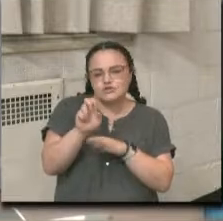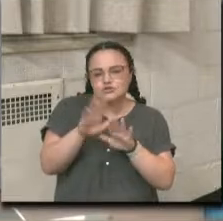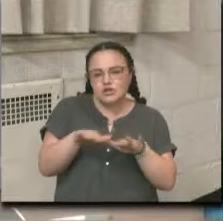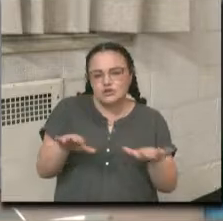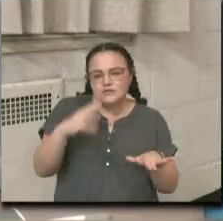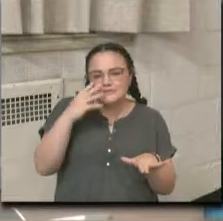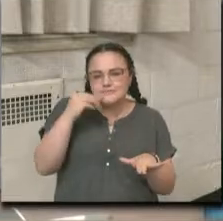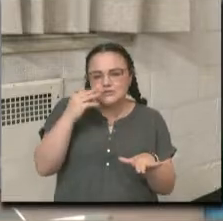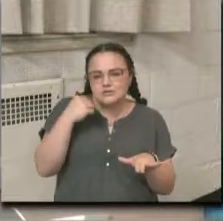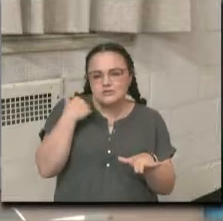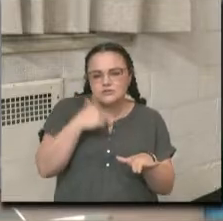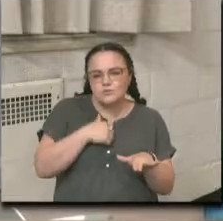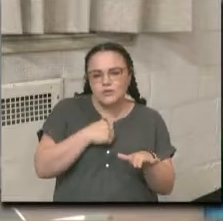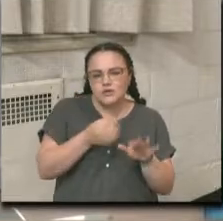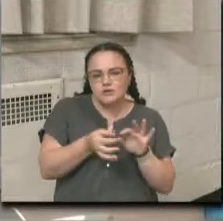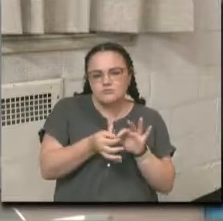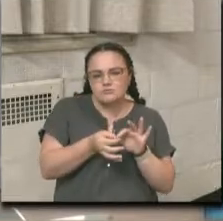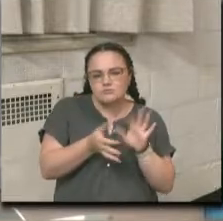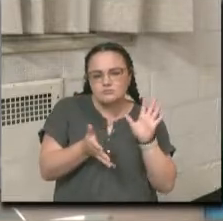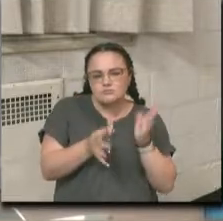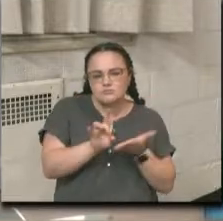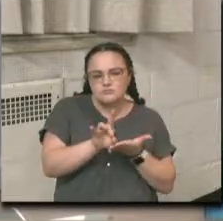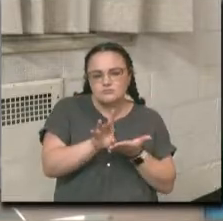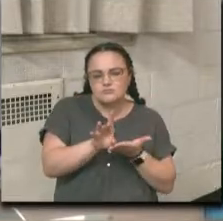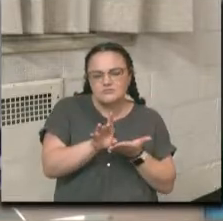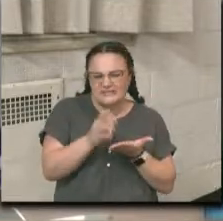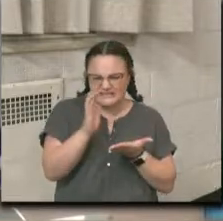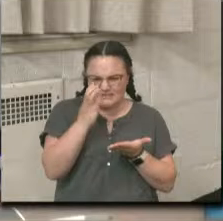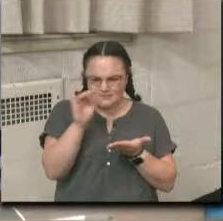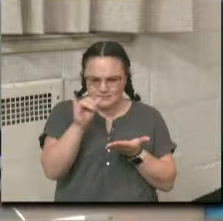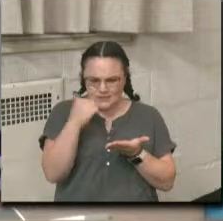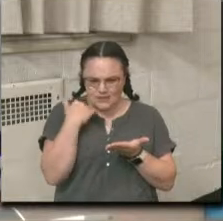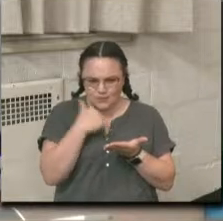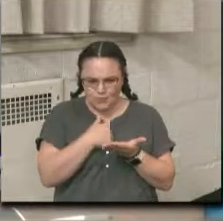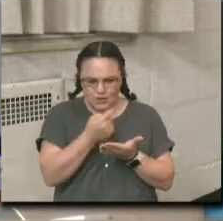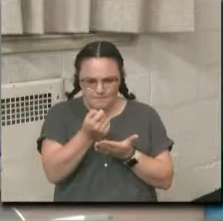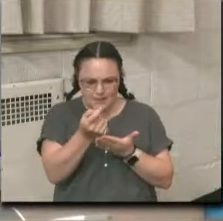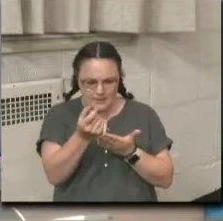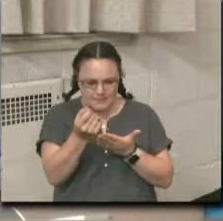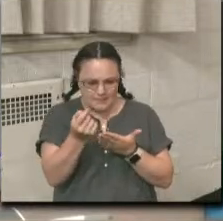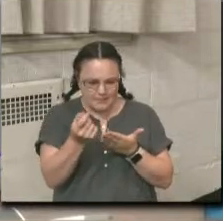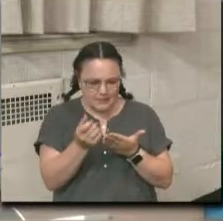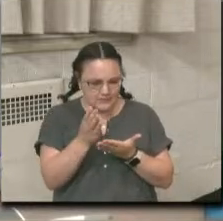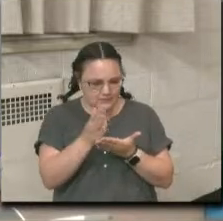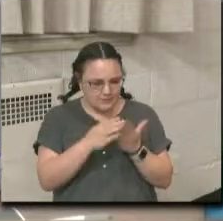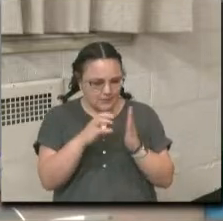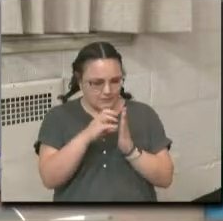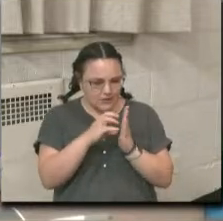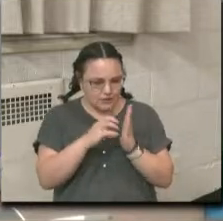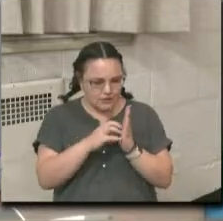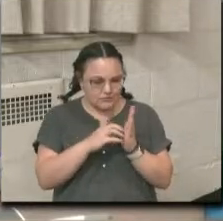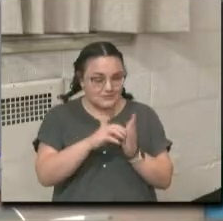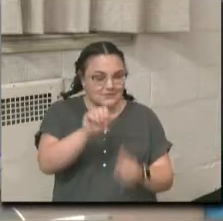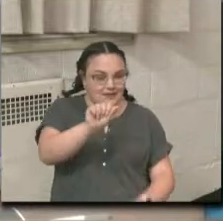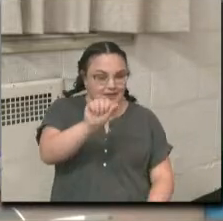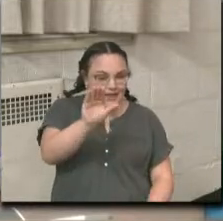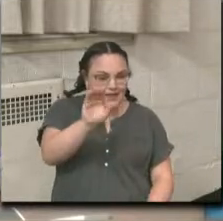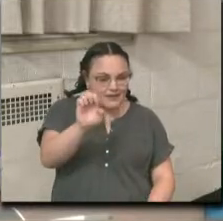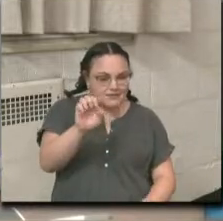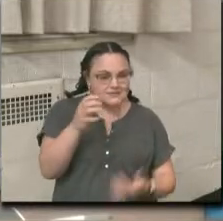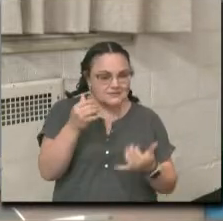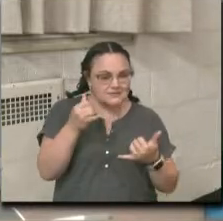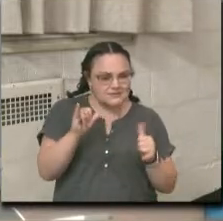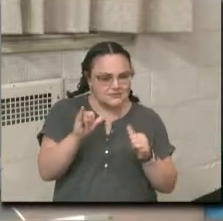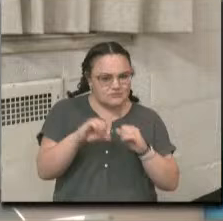lot is deleted out. I just want to make sure that that's still the driving, ACEs is still the driving. Yeah, ACEs